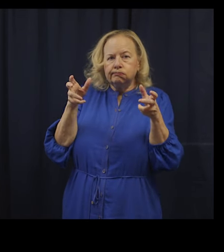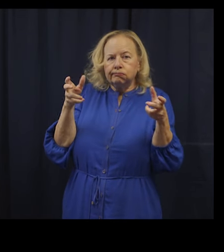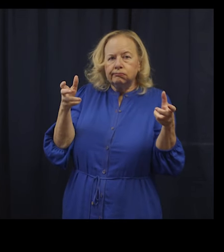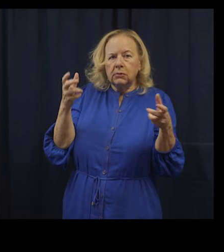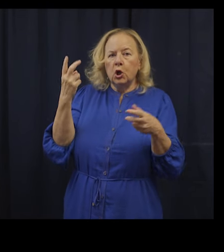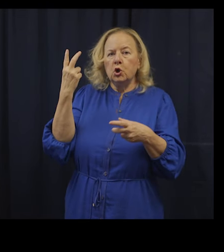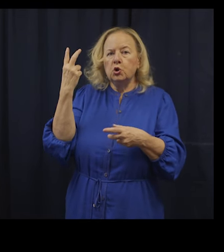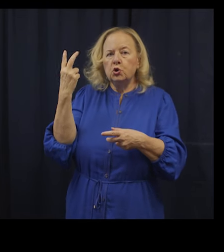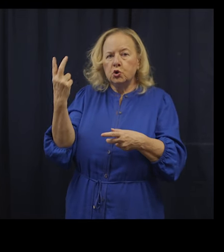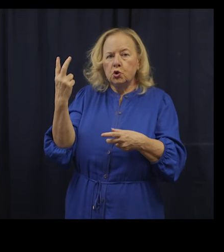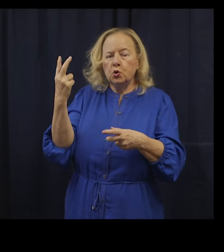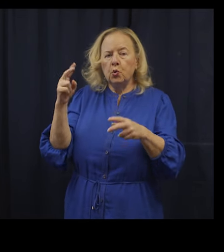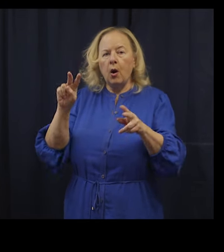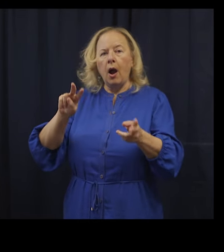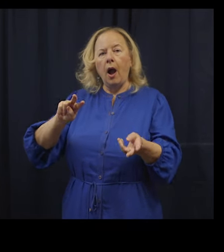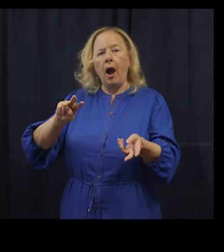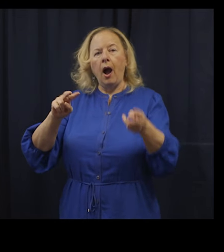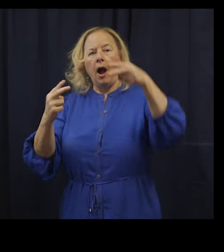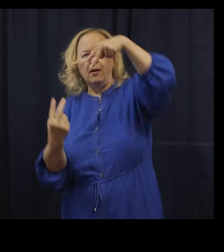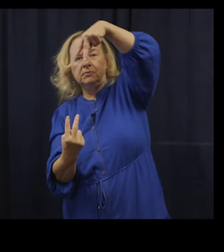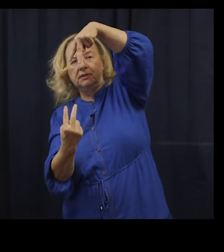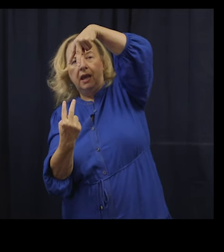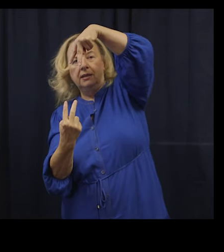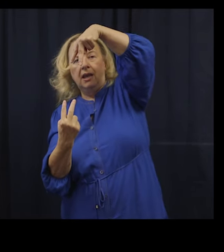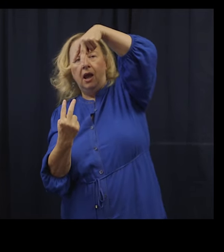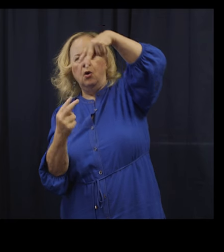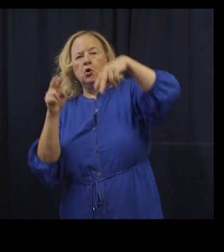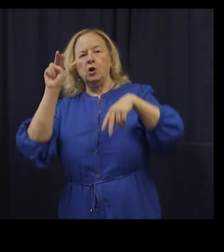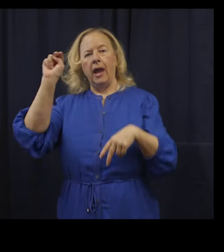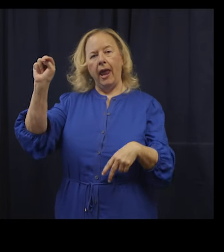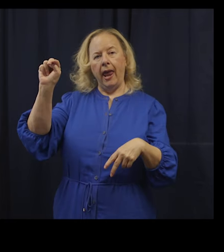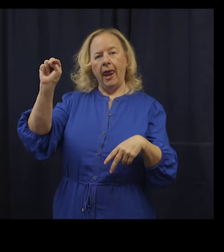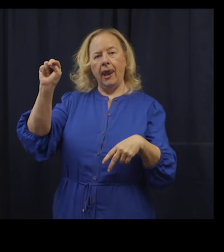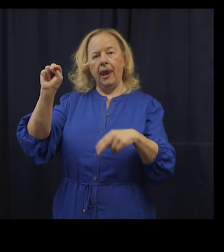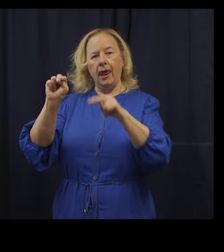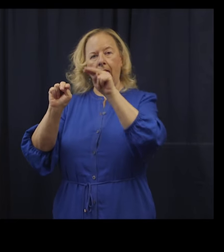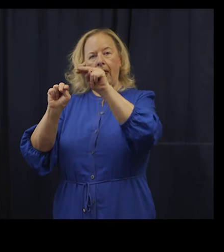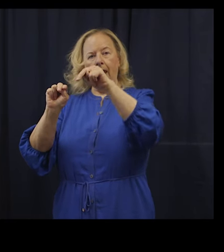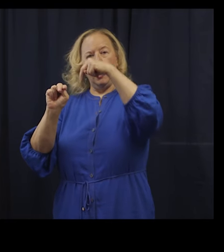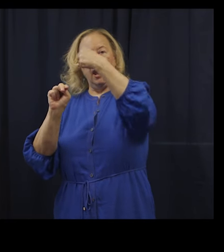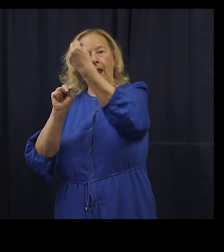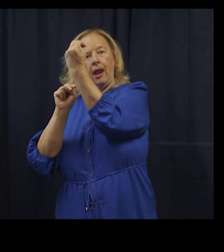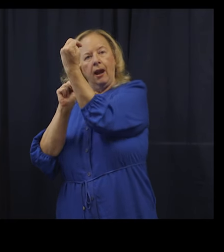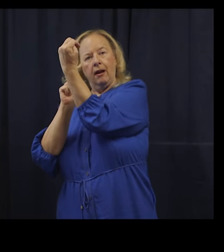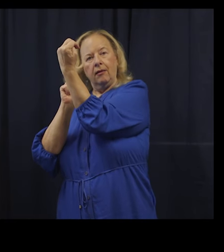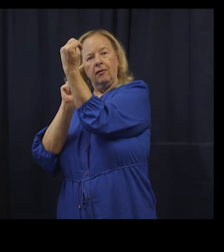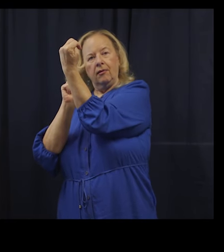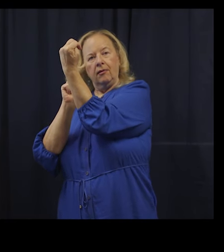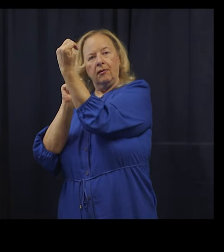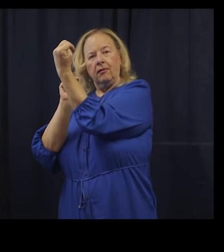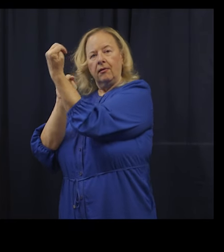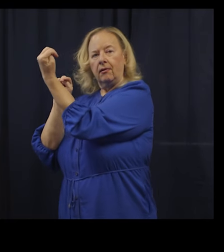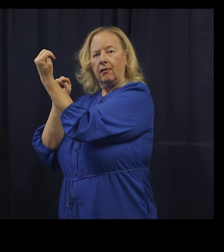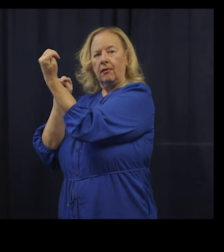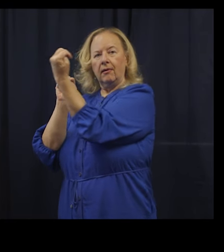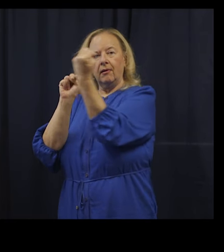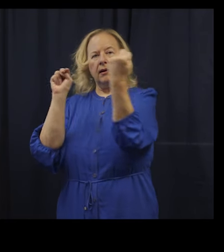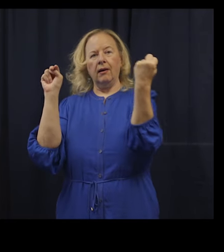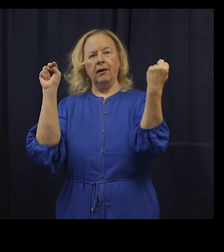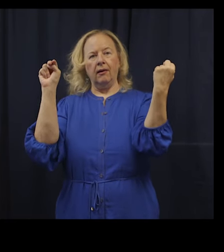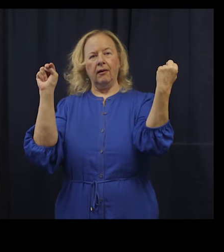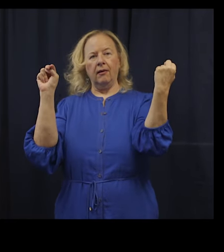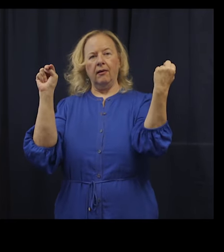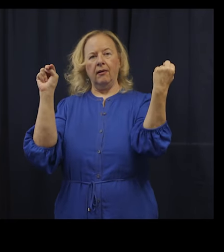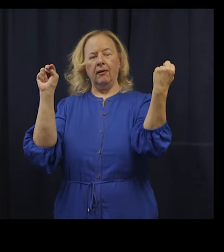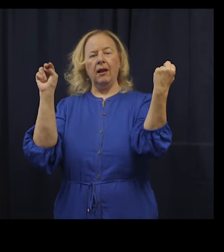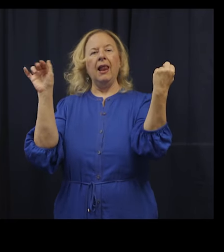two upside down letter nuns surrounding that verse like two parentheses.